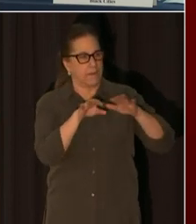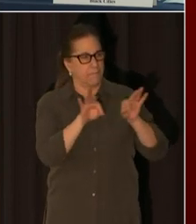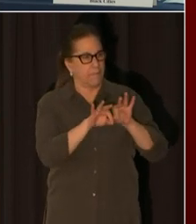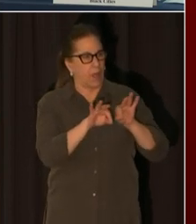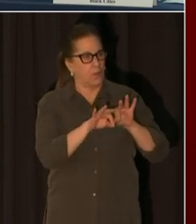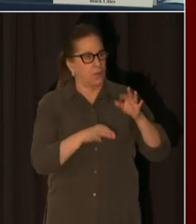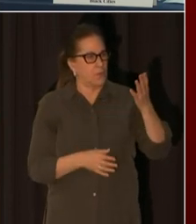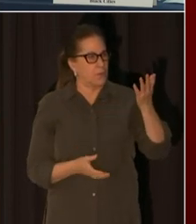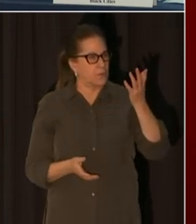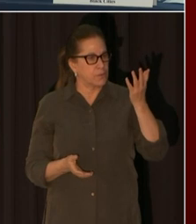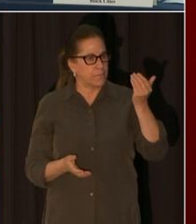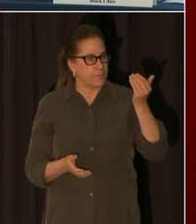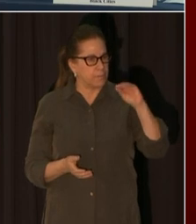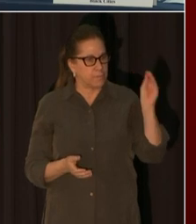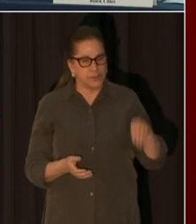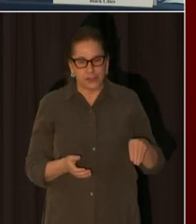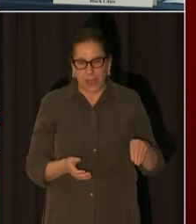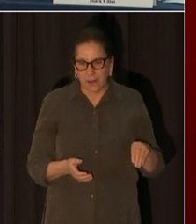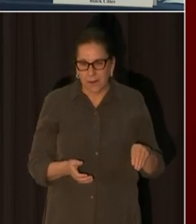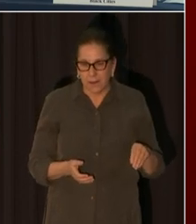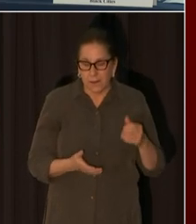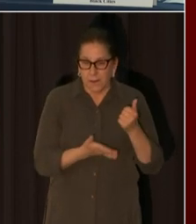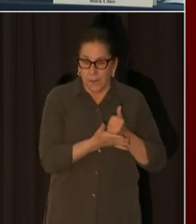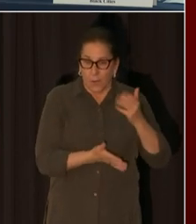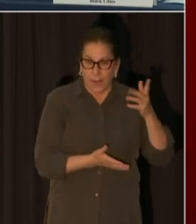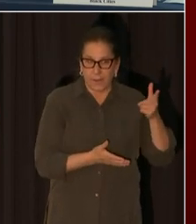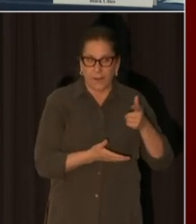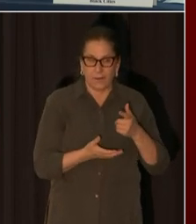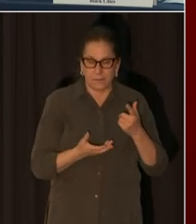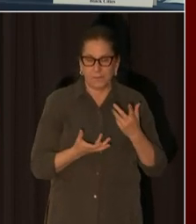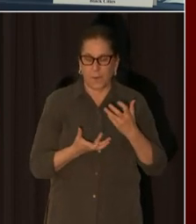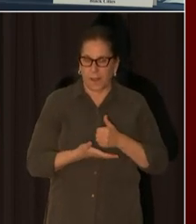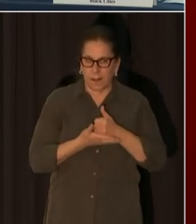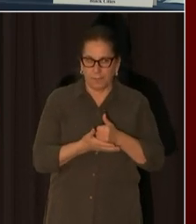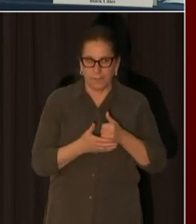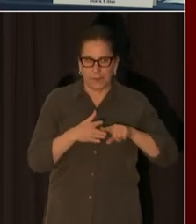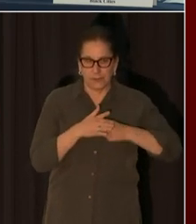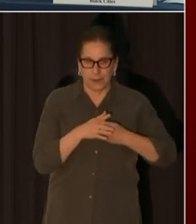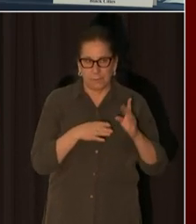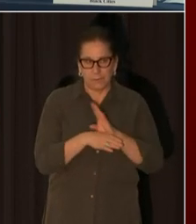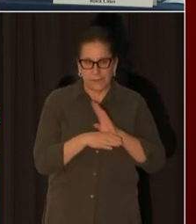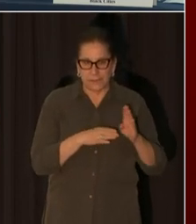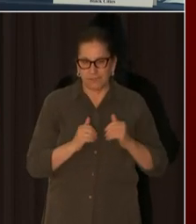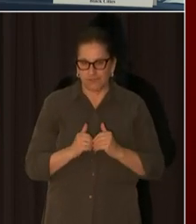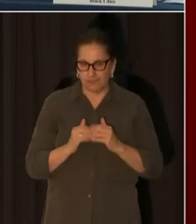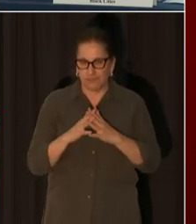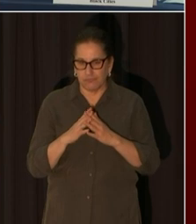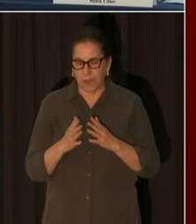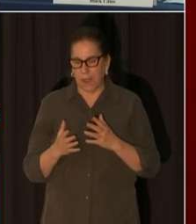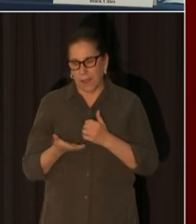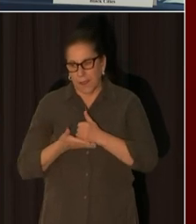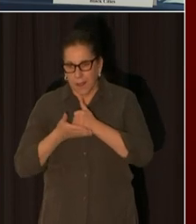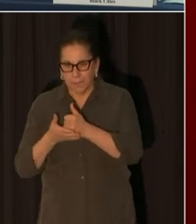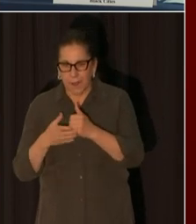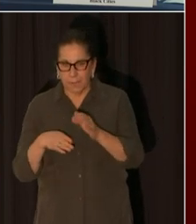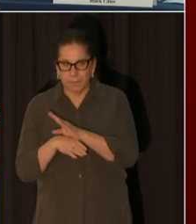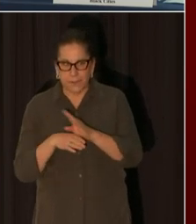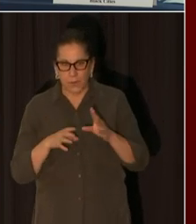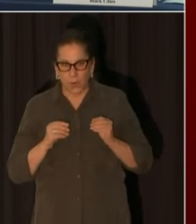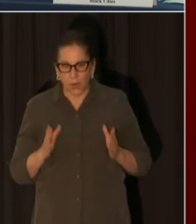businesses. Wealth provides the buffer that should help business owners weather storms like the coronavirus.